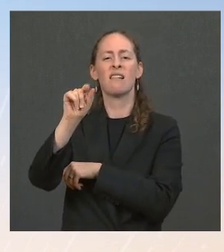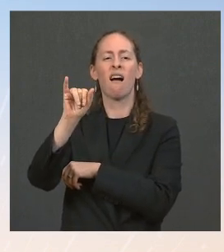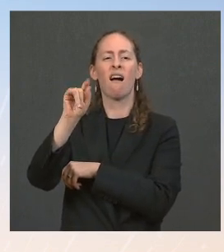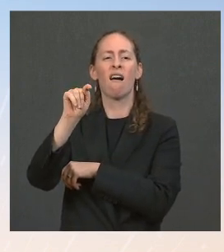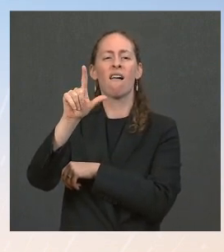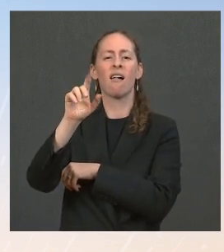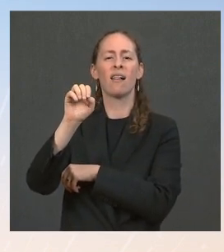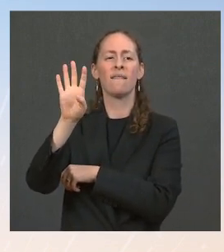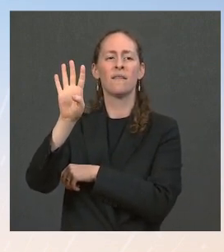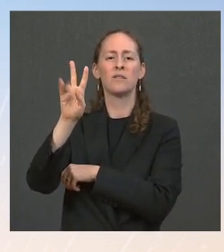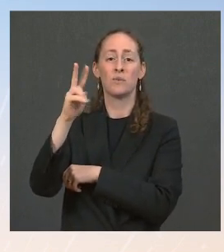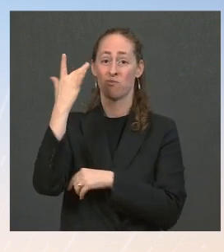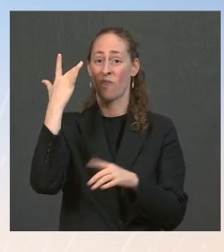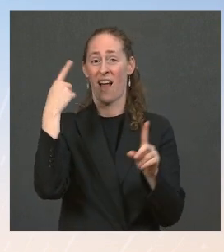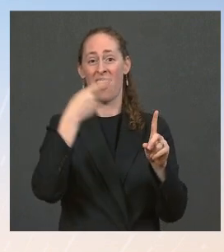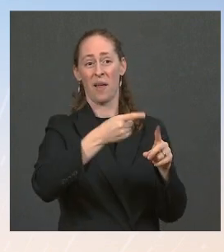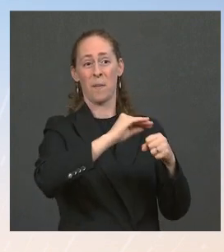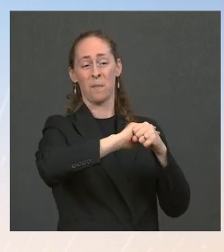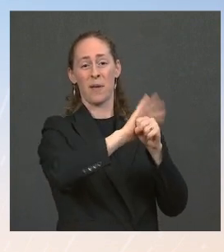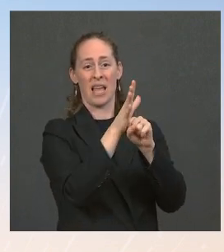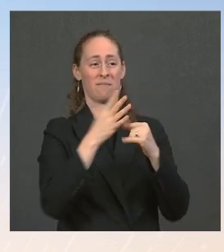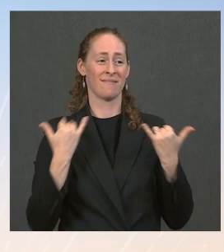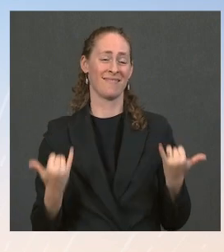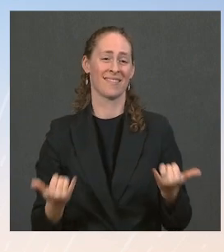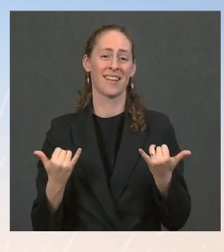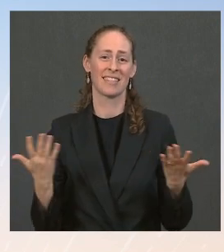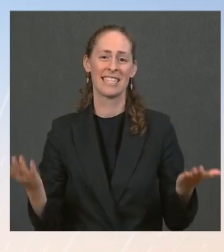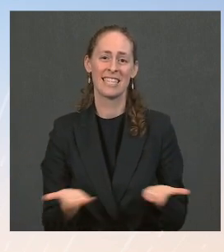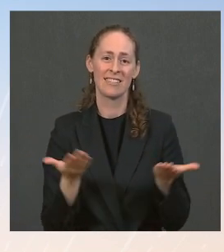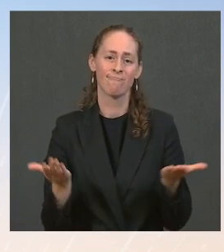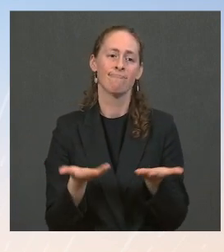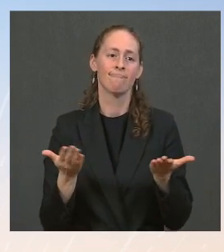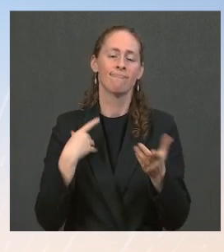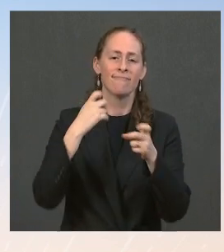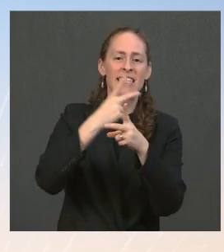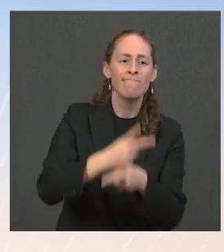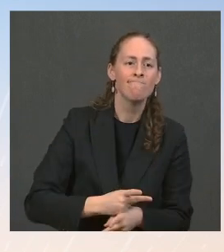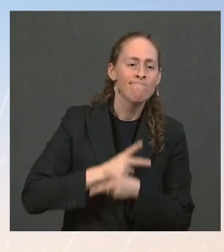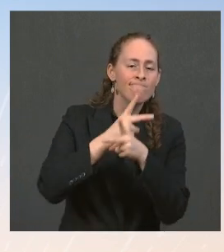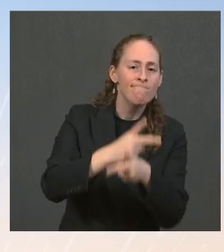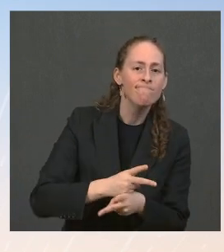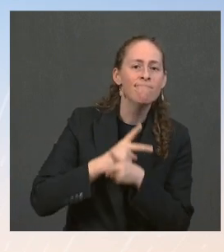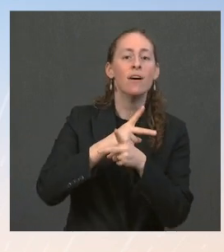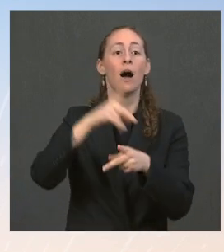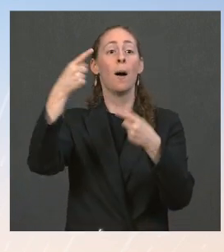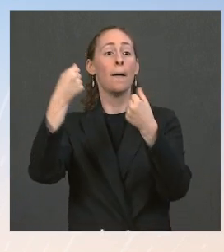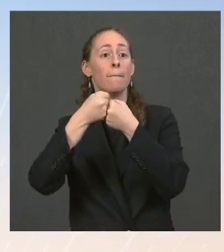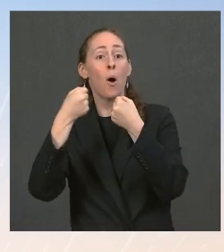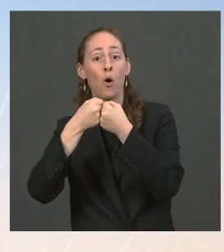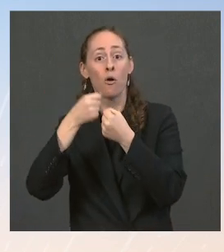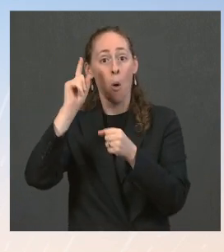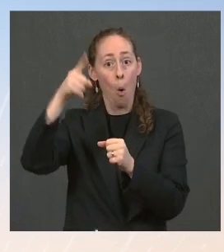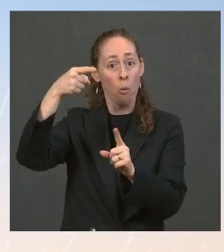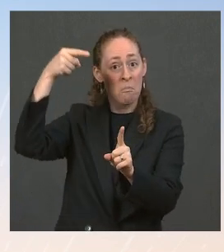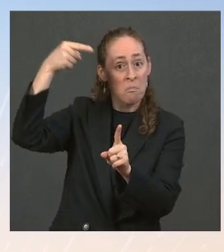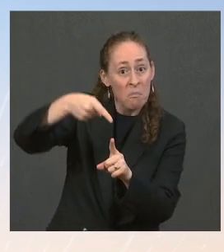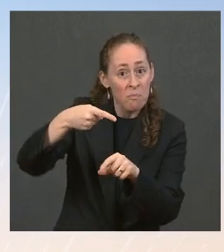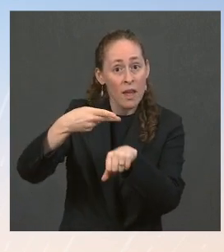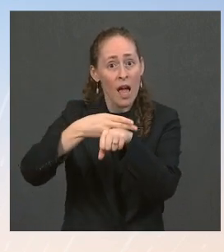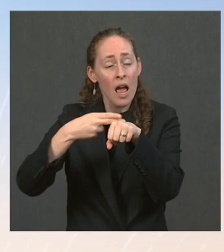it's important to note that our policies, our border restrictions, are being applied not just to Haitians, but to people who are